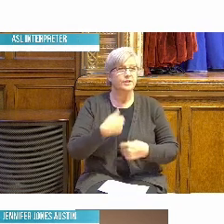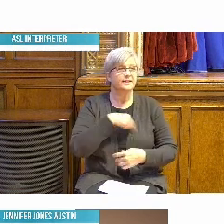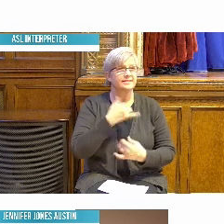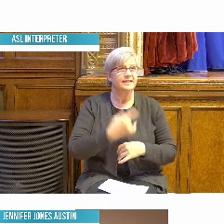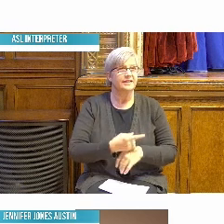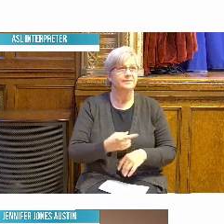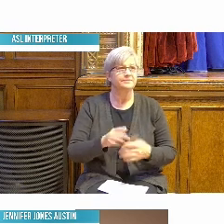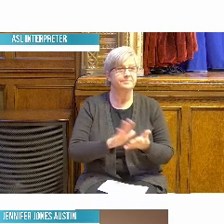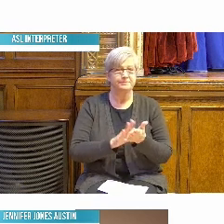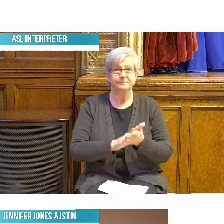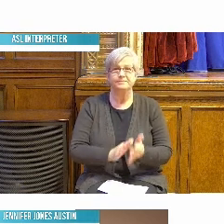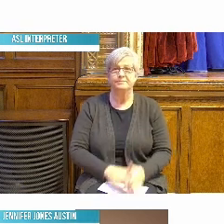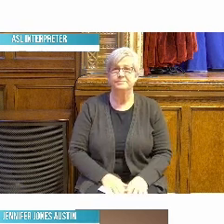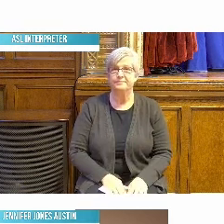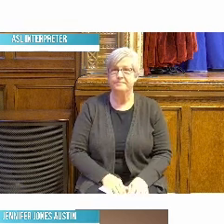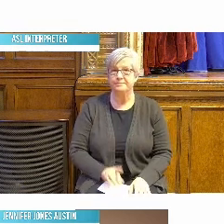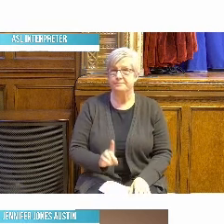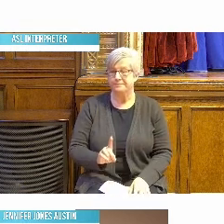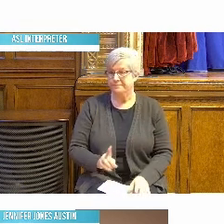today.